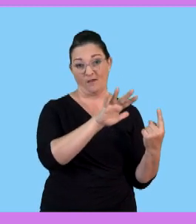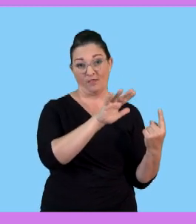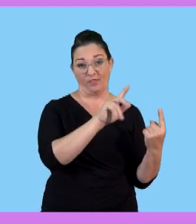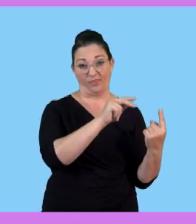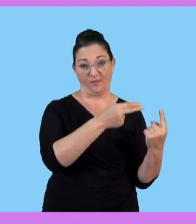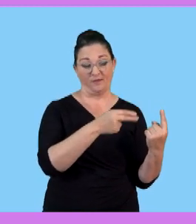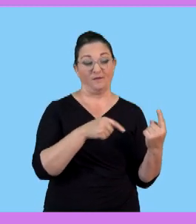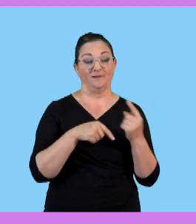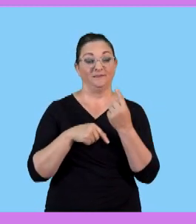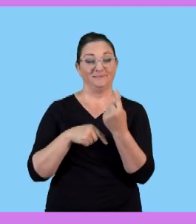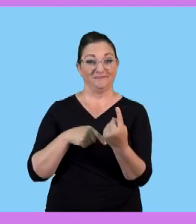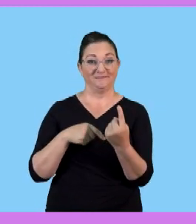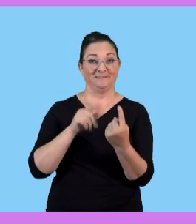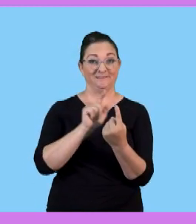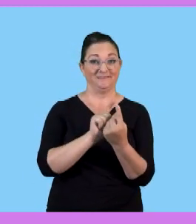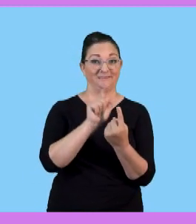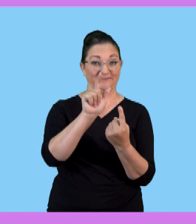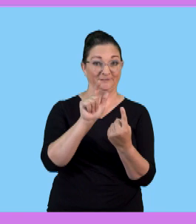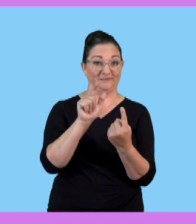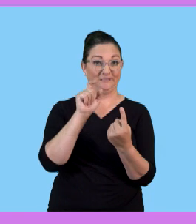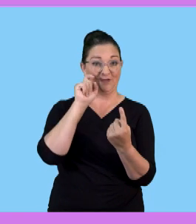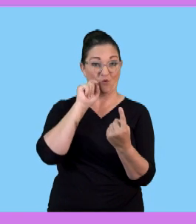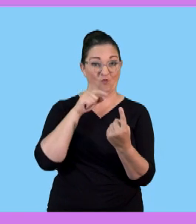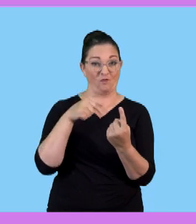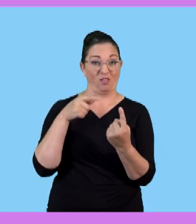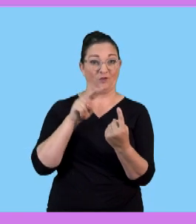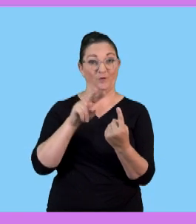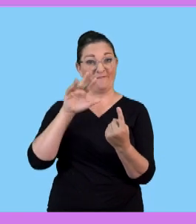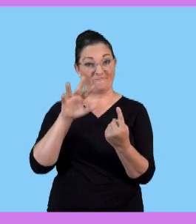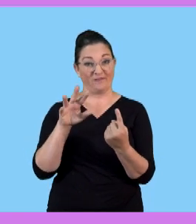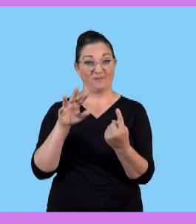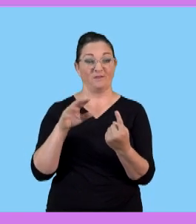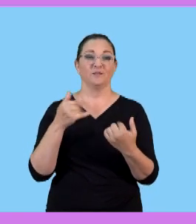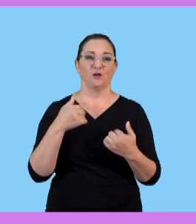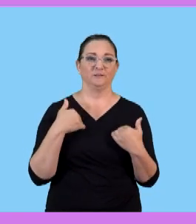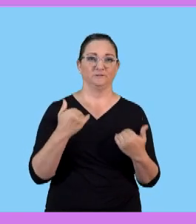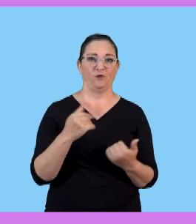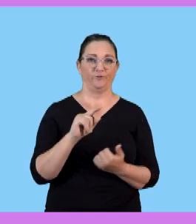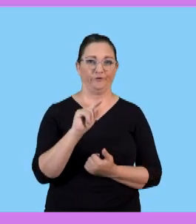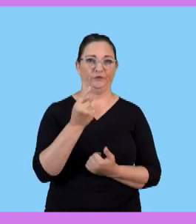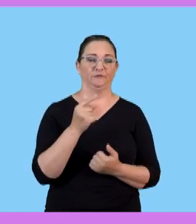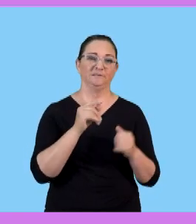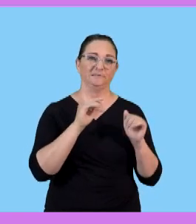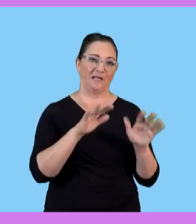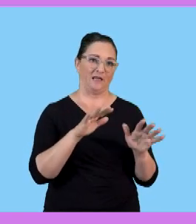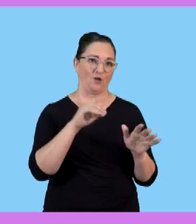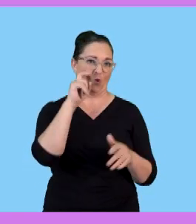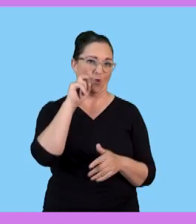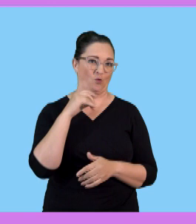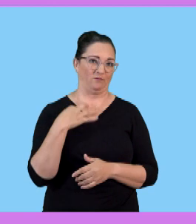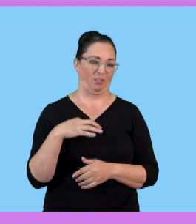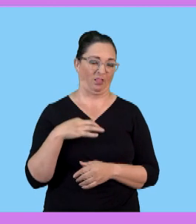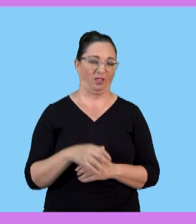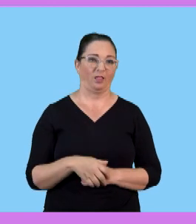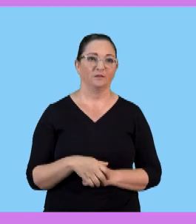a 17-year-old girl in the 25th percentile. All right, now let's start with our 10-year-old girl first.